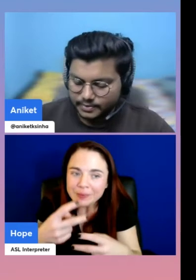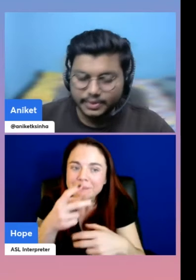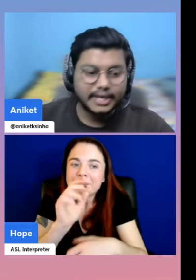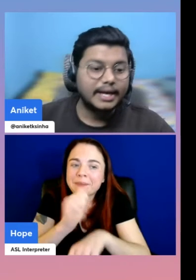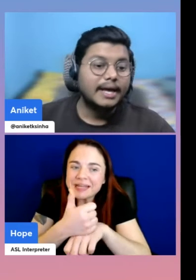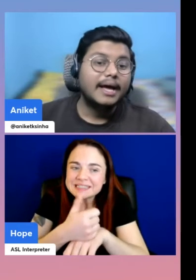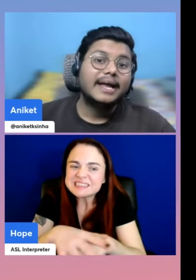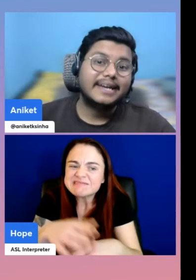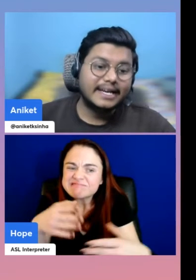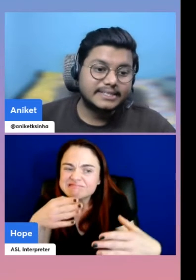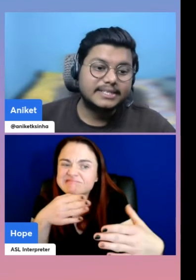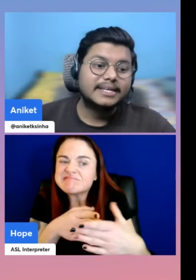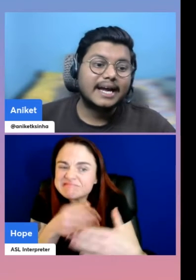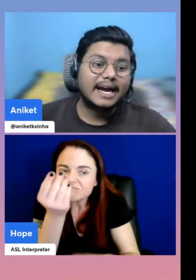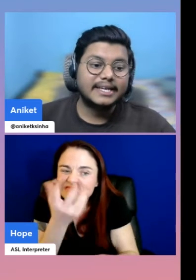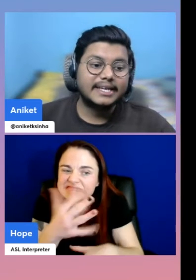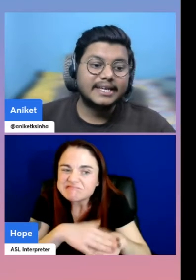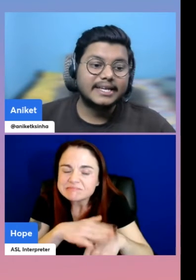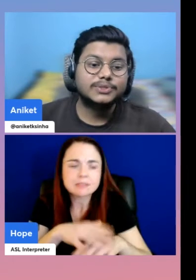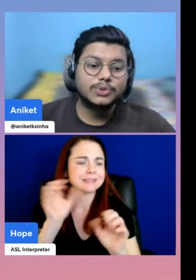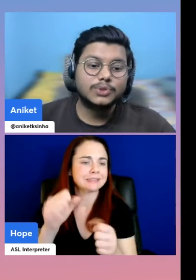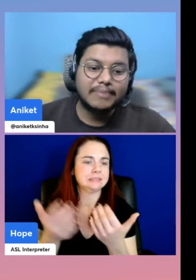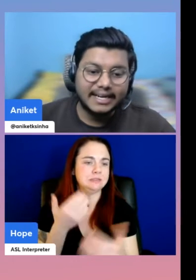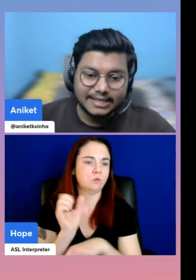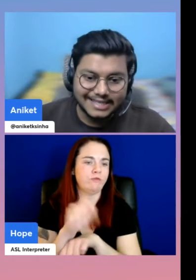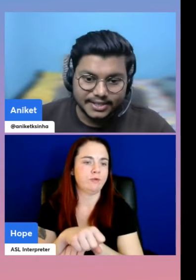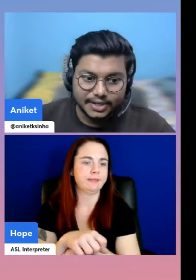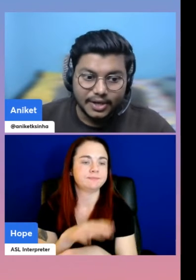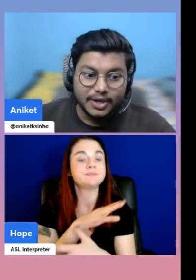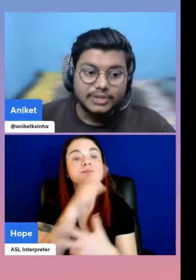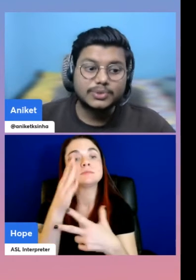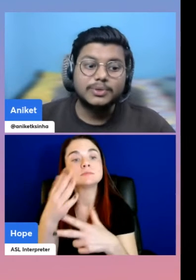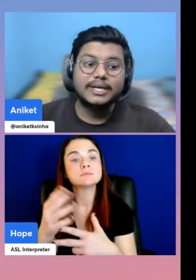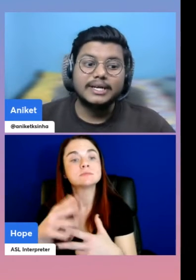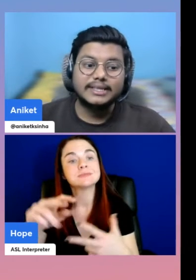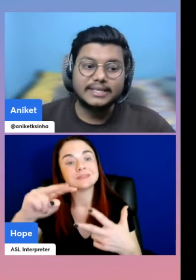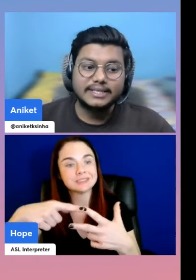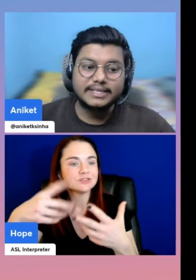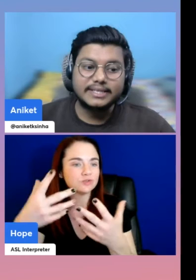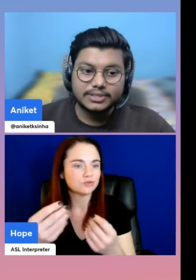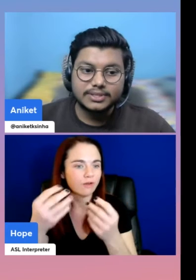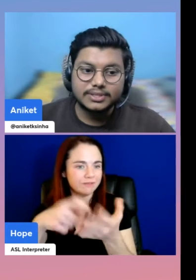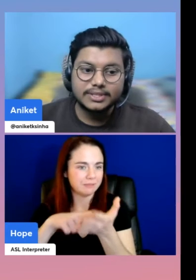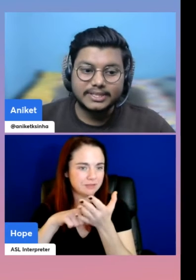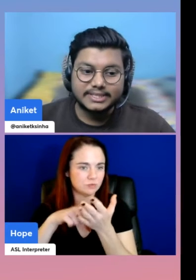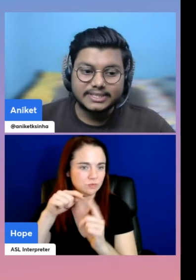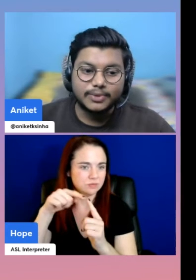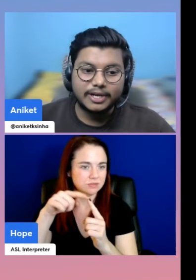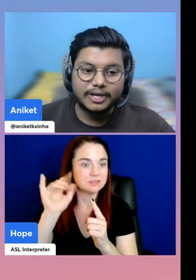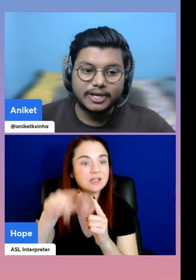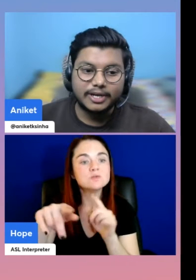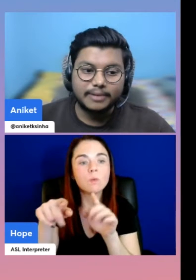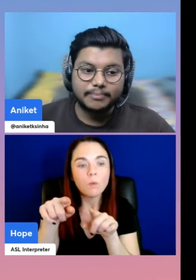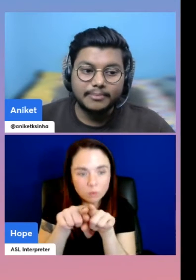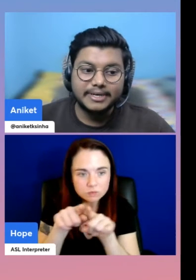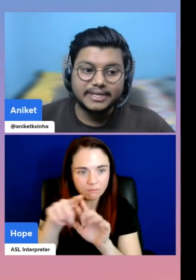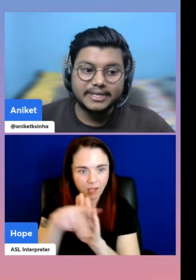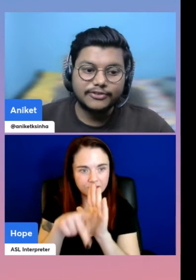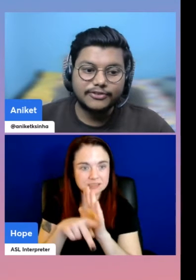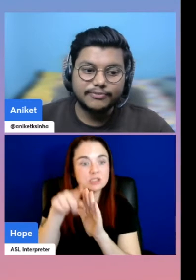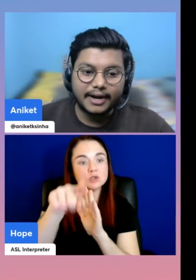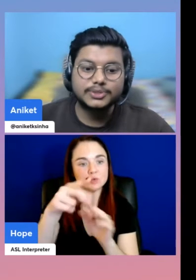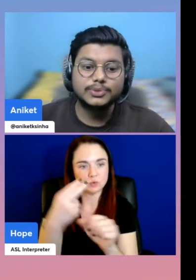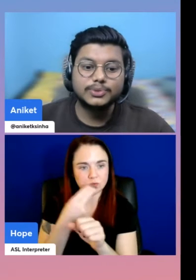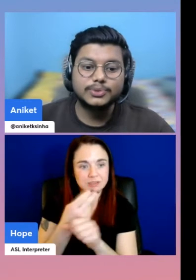it. Okay, next category is soft mandatory. So this is also a policy which you are implemented, but it is